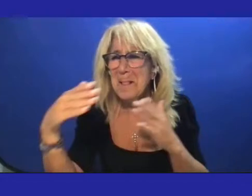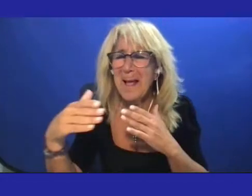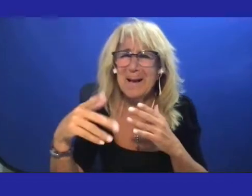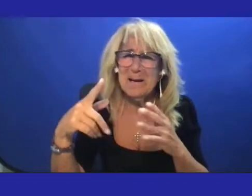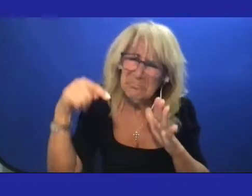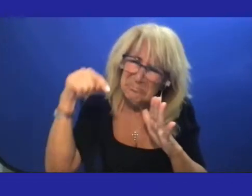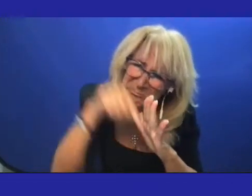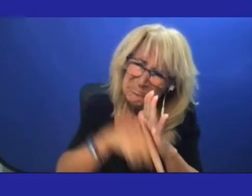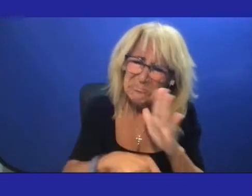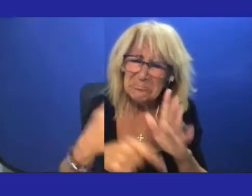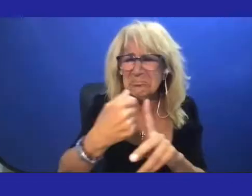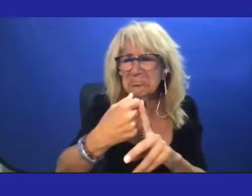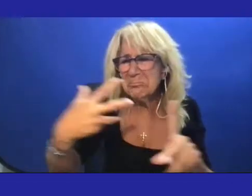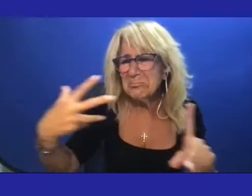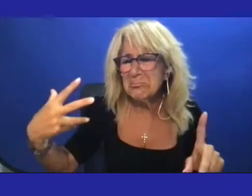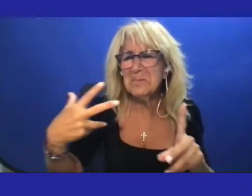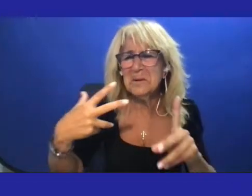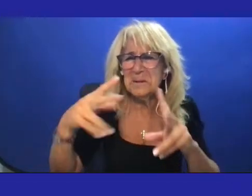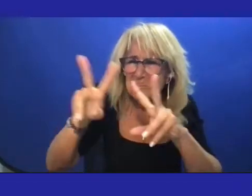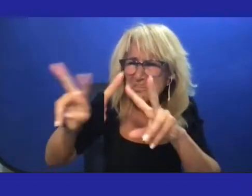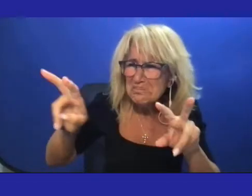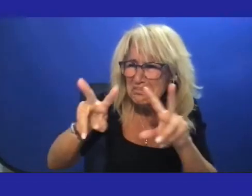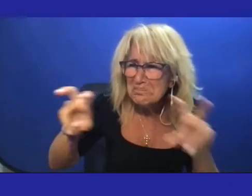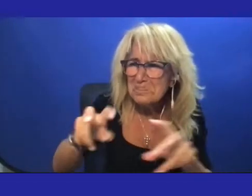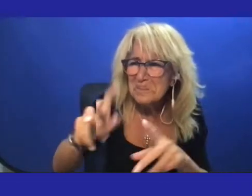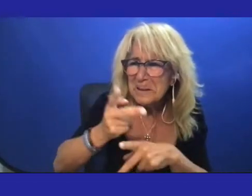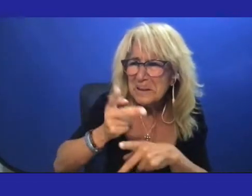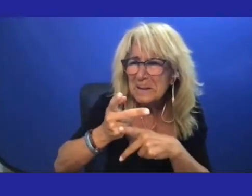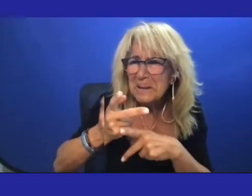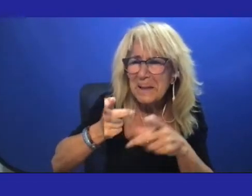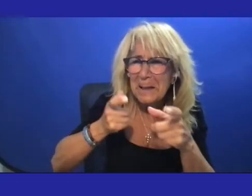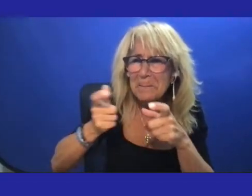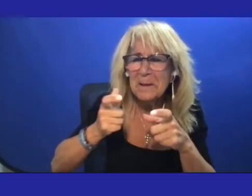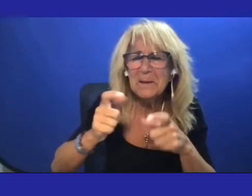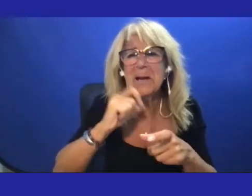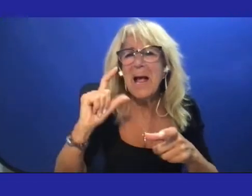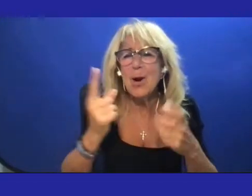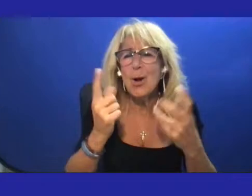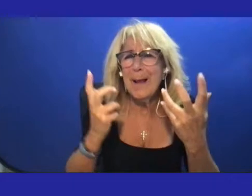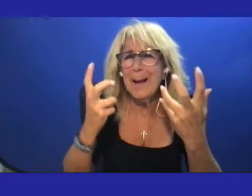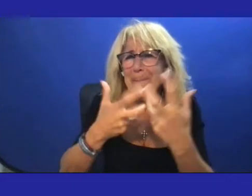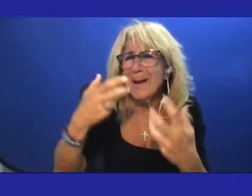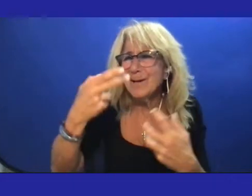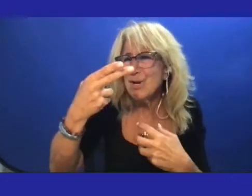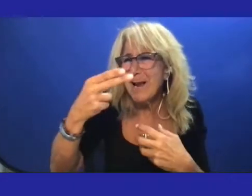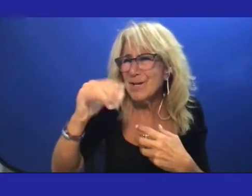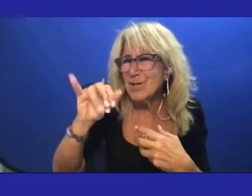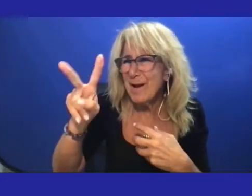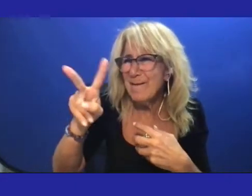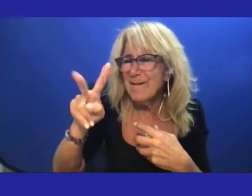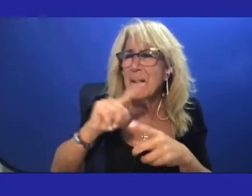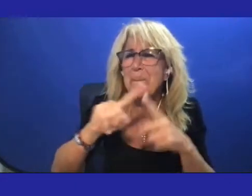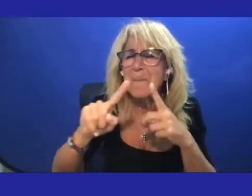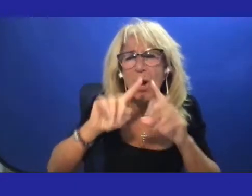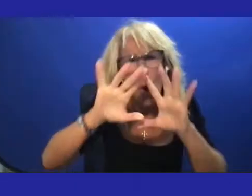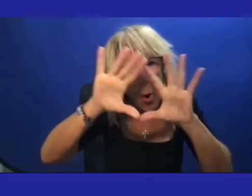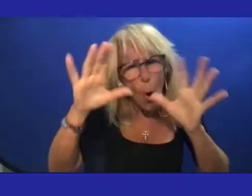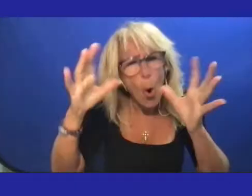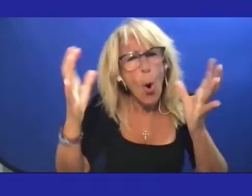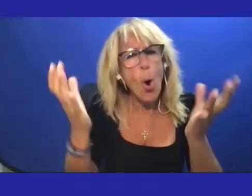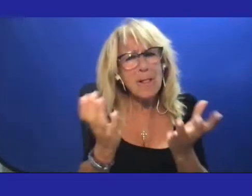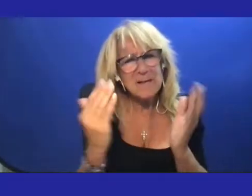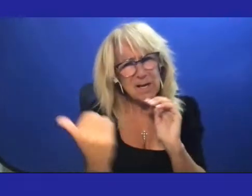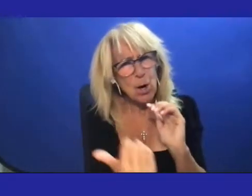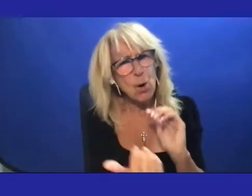comprehensive care management, not just to manage the HIV aspect, but really a holistic approach